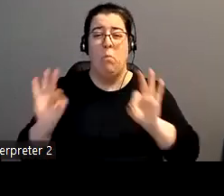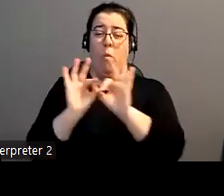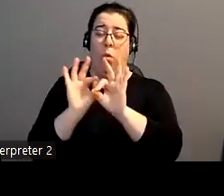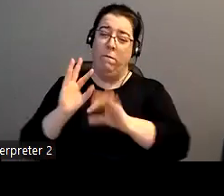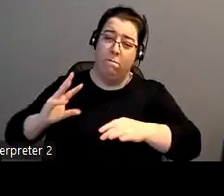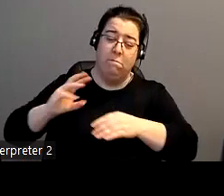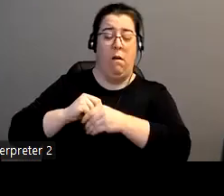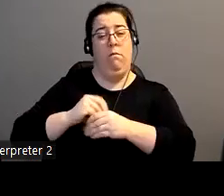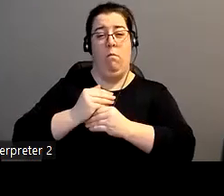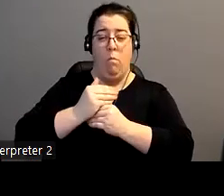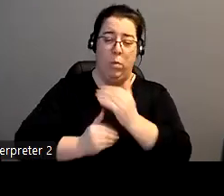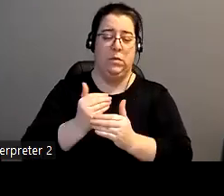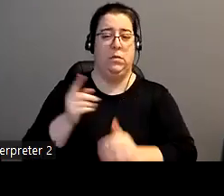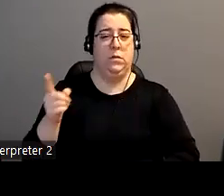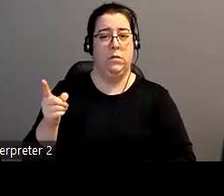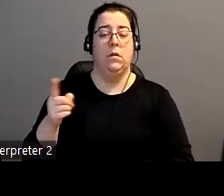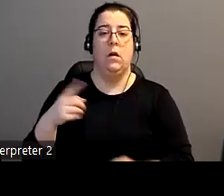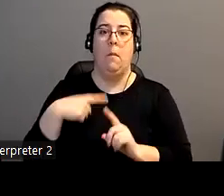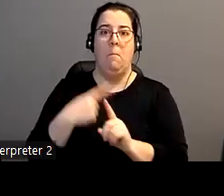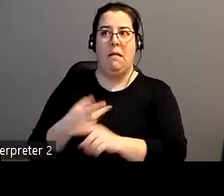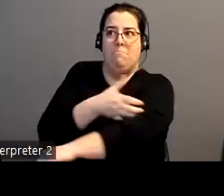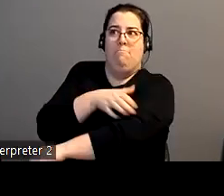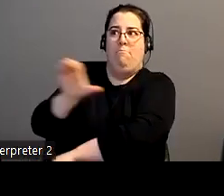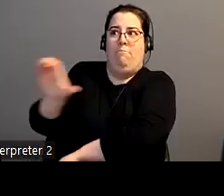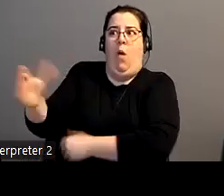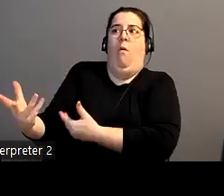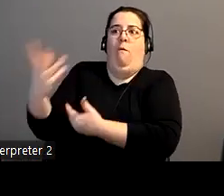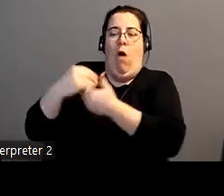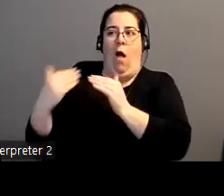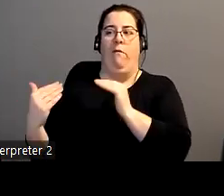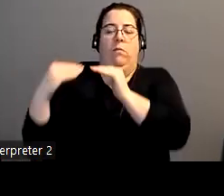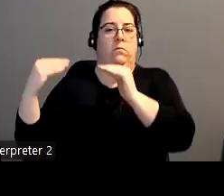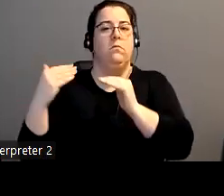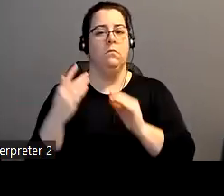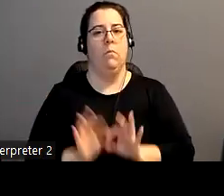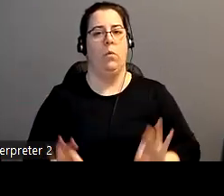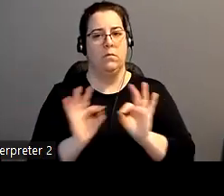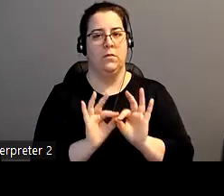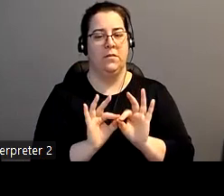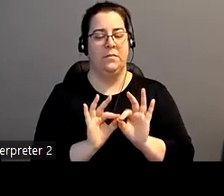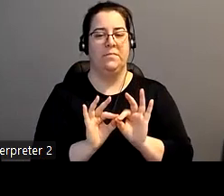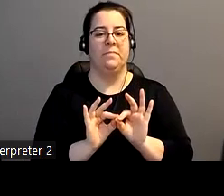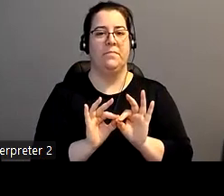to play this role is really important. Now back to the presentation. No, I have one more slide on this,